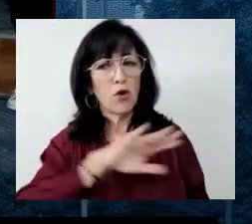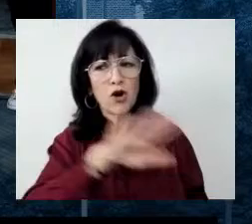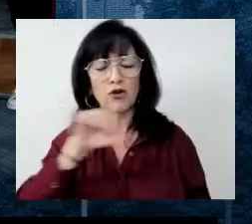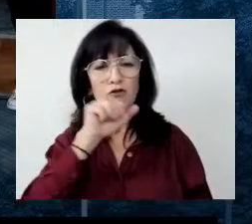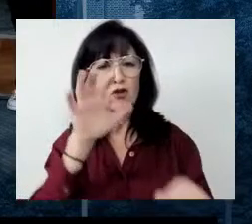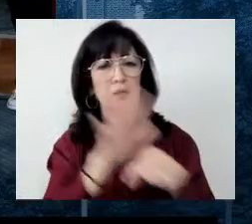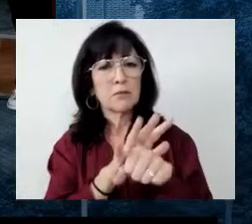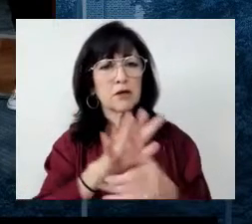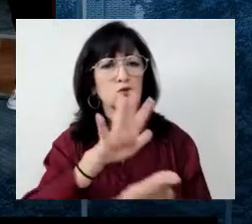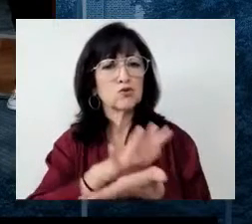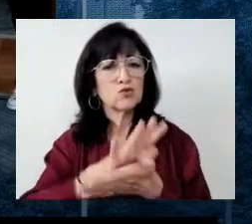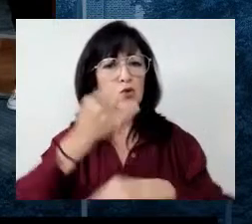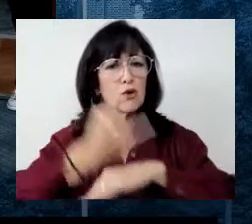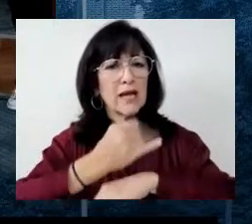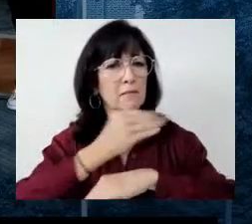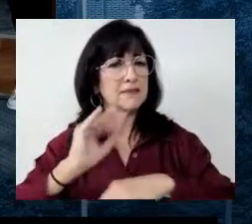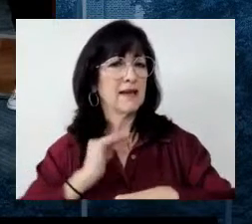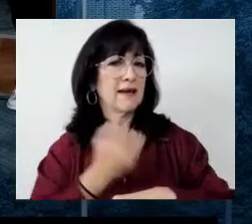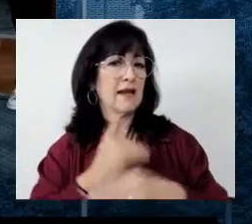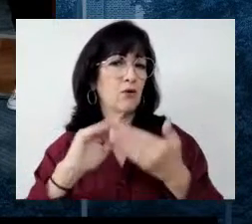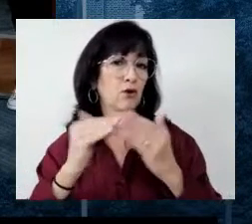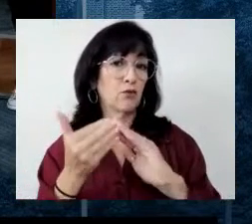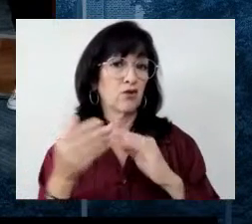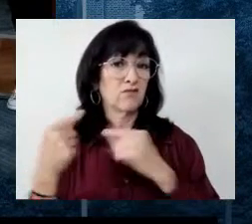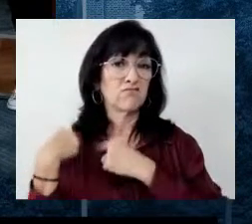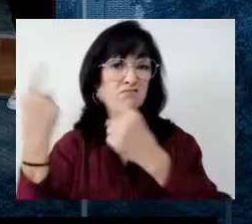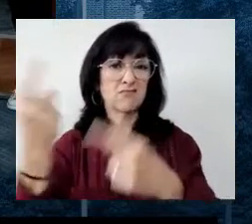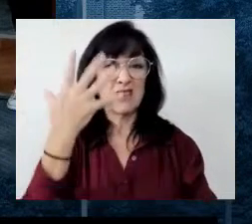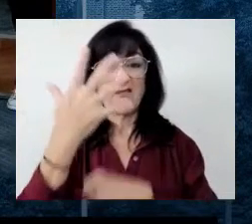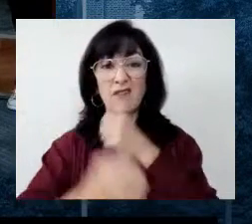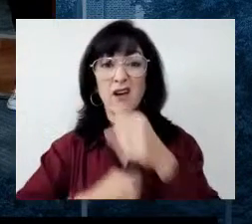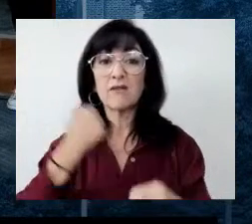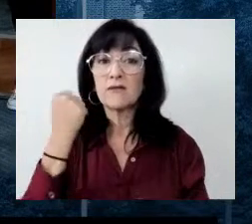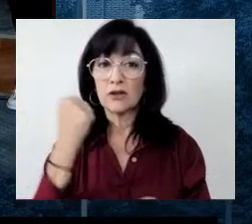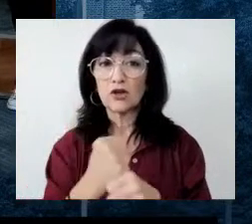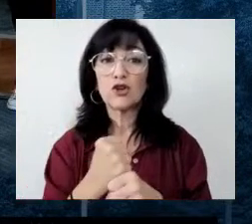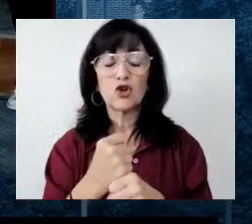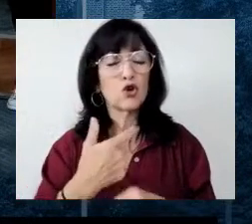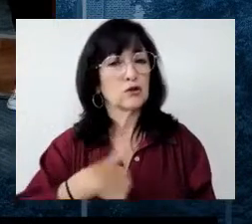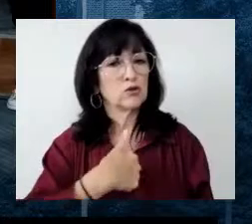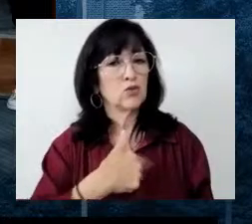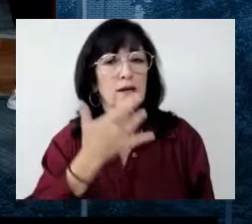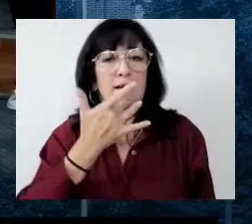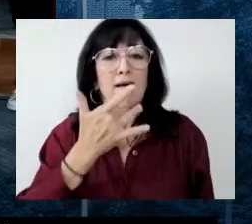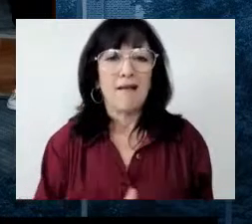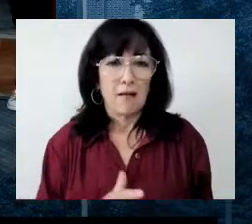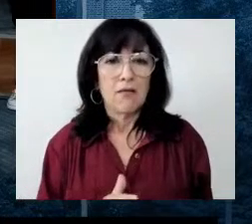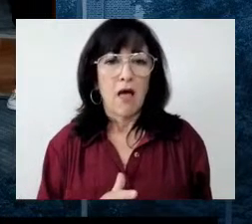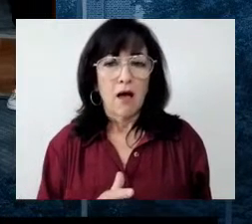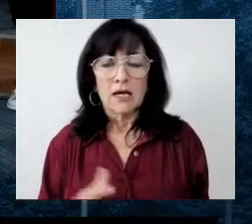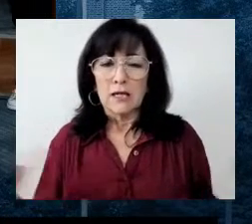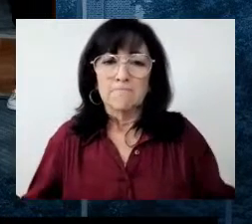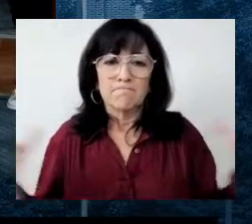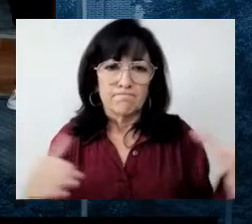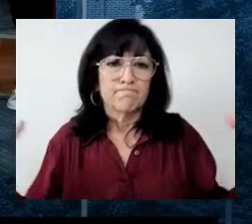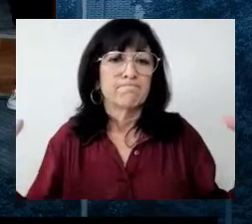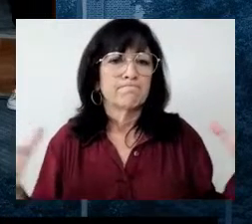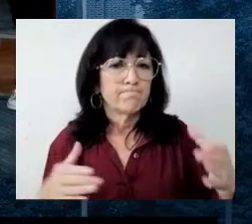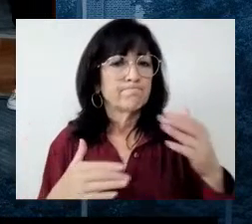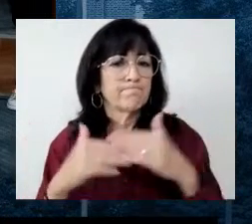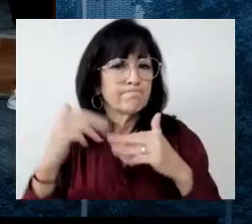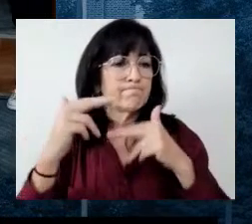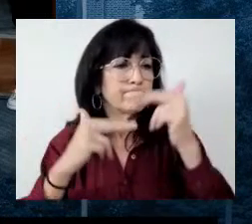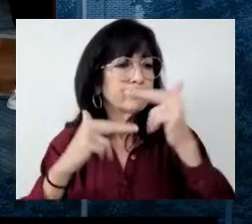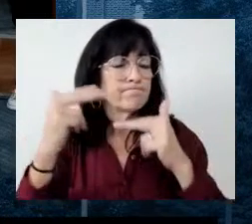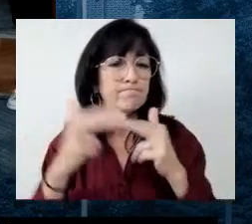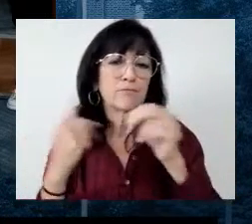community. So over 5 years, we've had the advantage to build a strong network of community partners, some